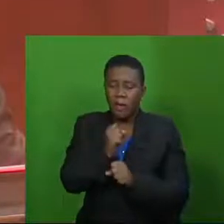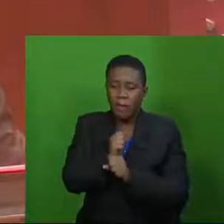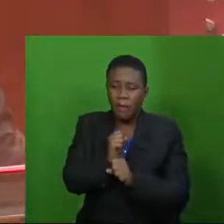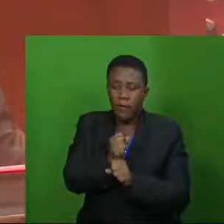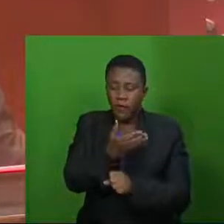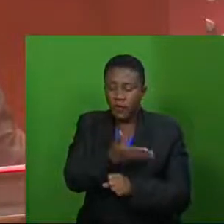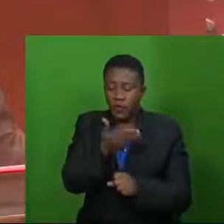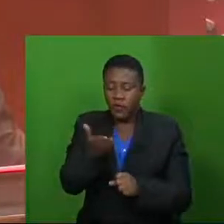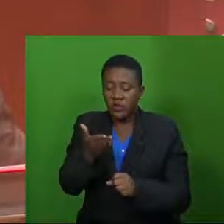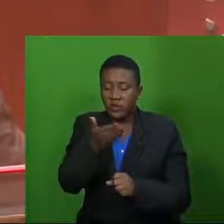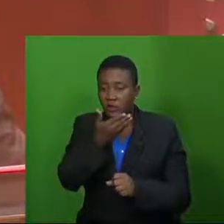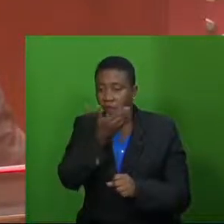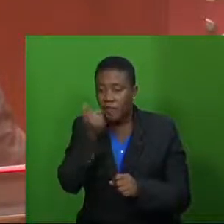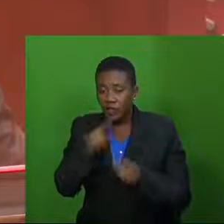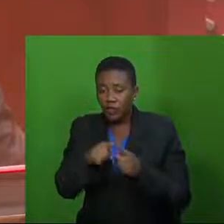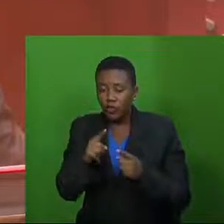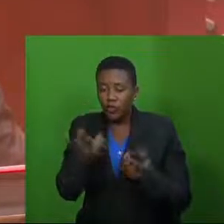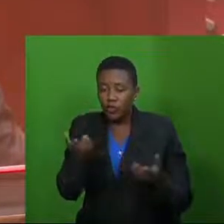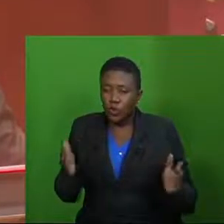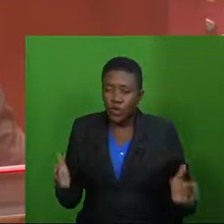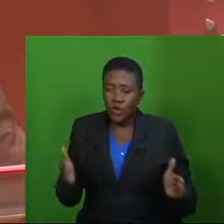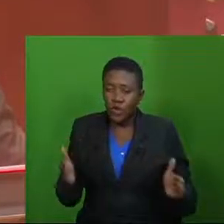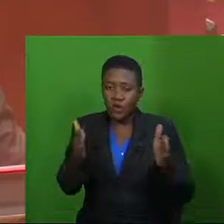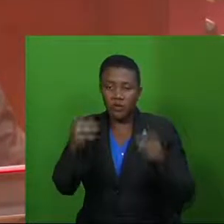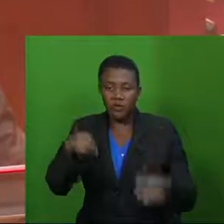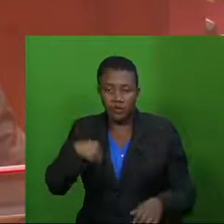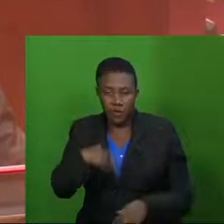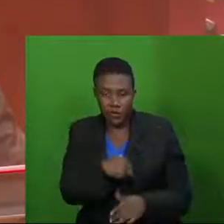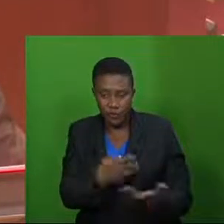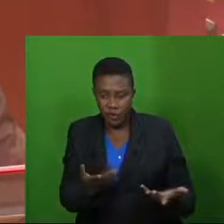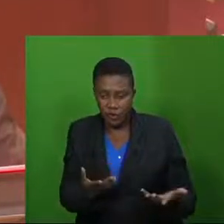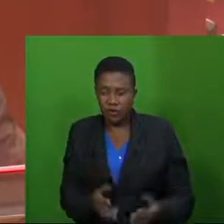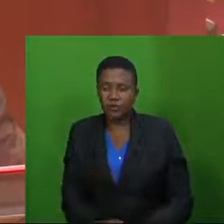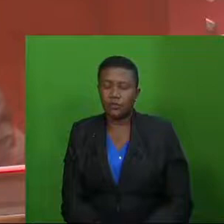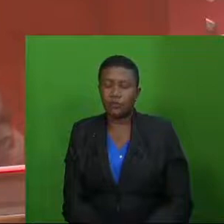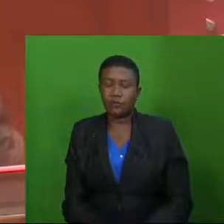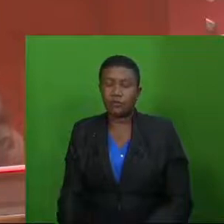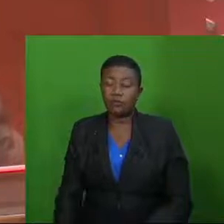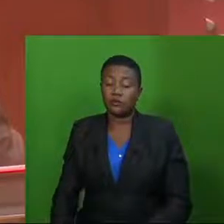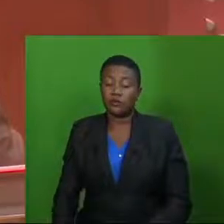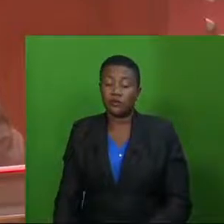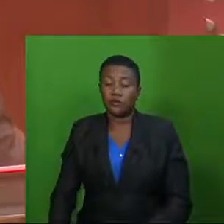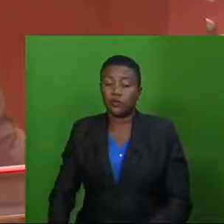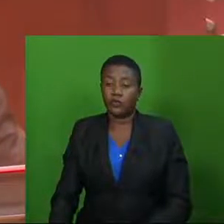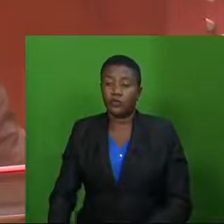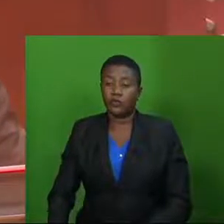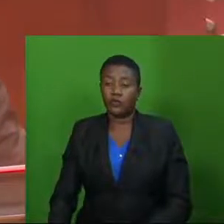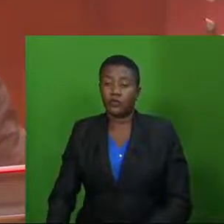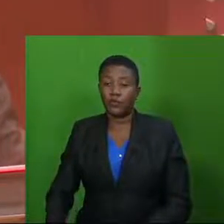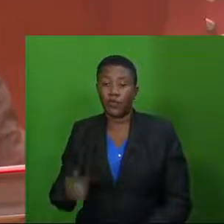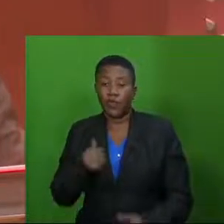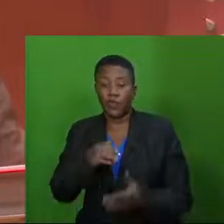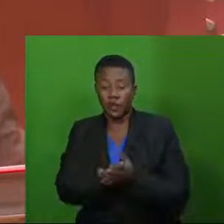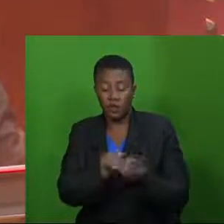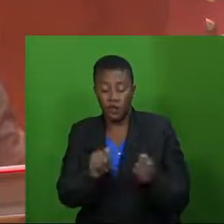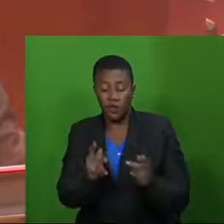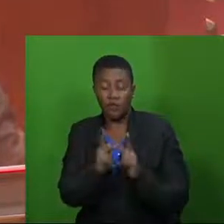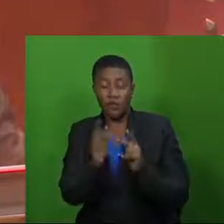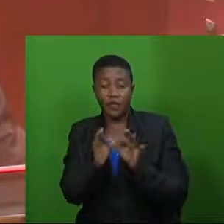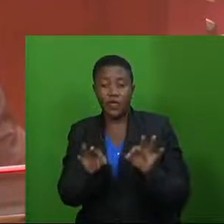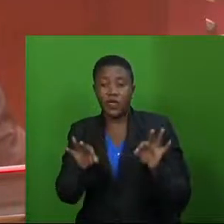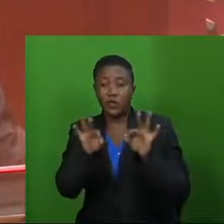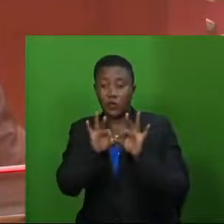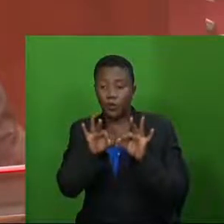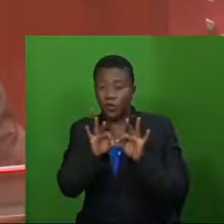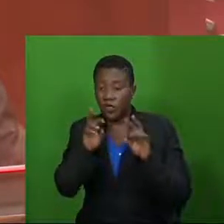to encourage members to be doing that. As Speaker, I believe it's an important matter